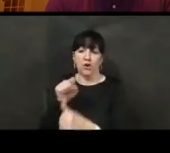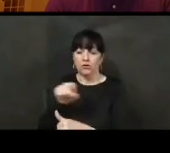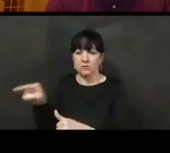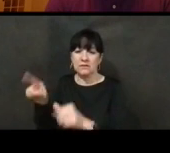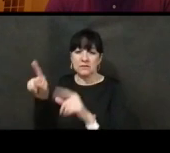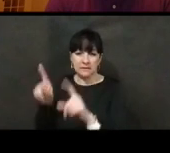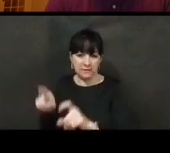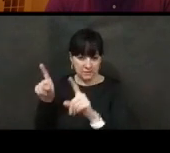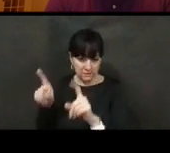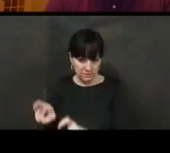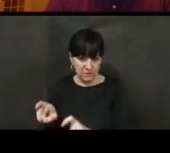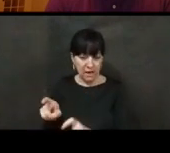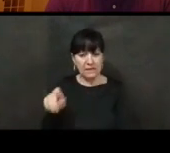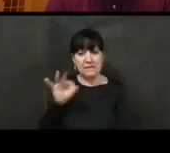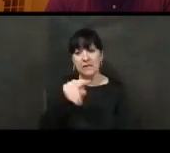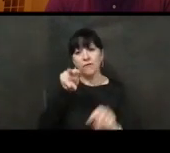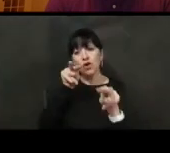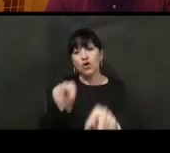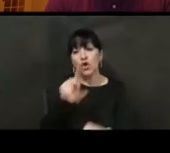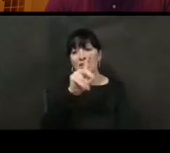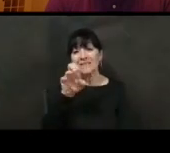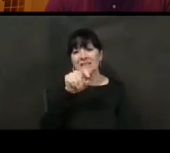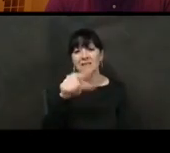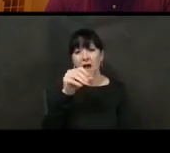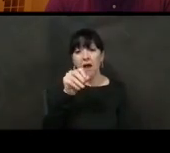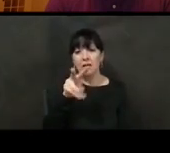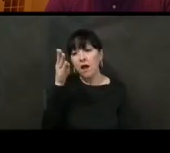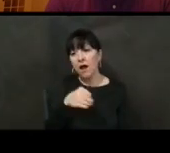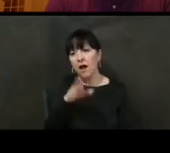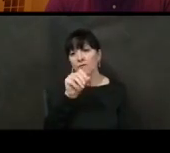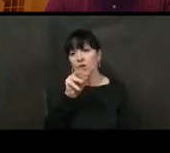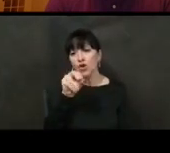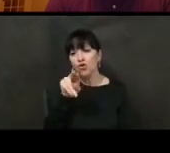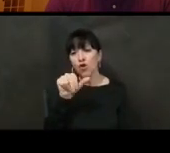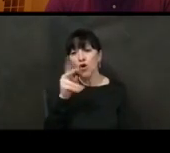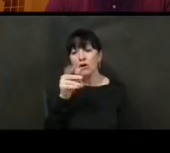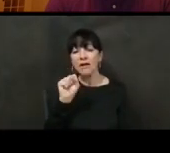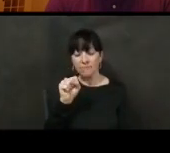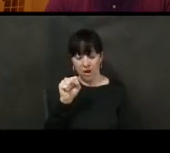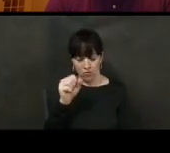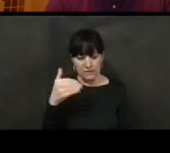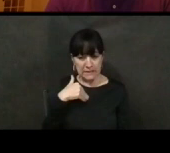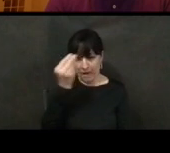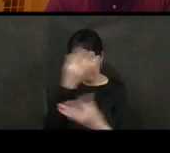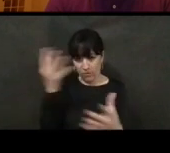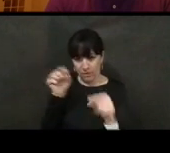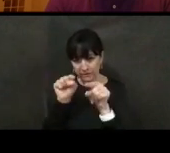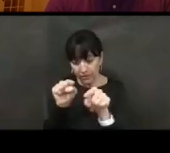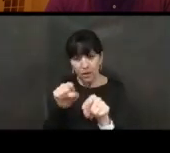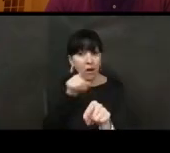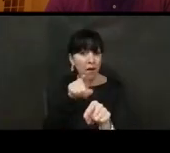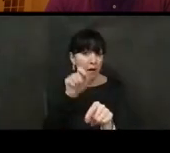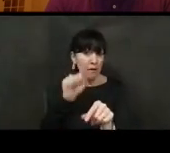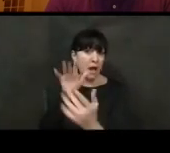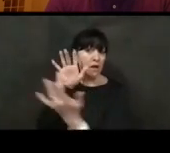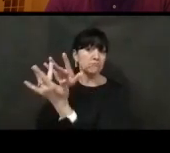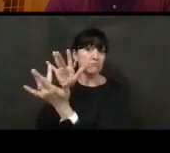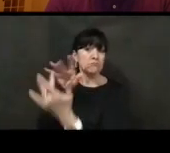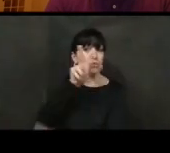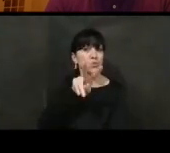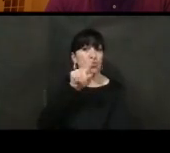de.gov/coronavirus, you can get information there, or call 211. And we can put you in touch with individuals about testing, as